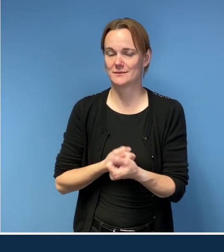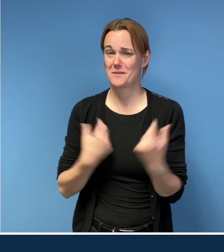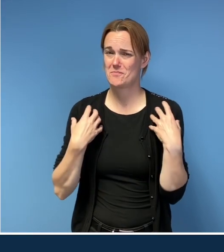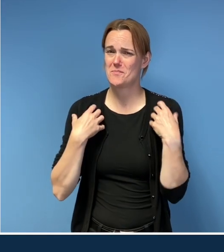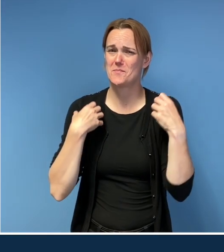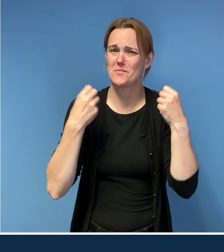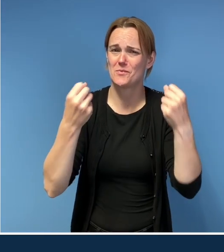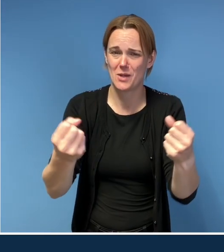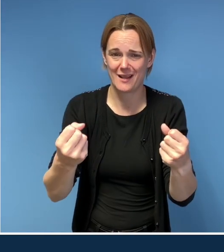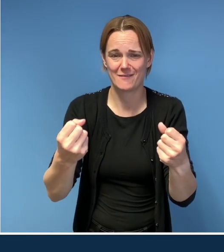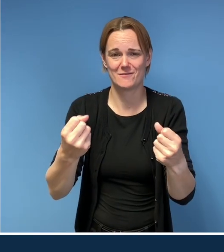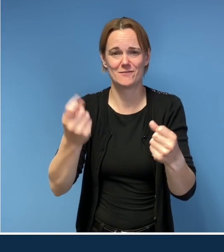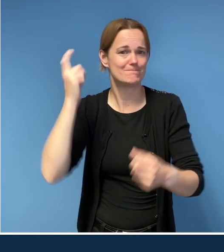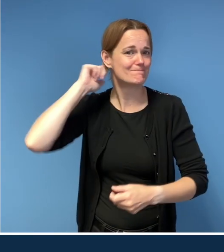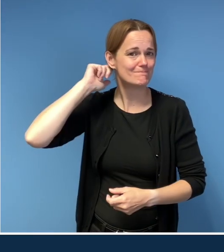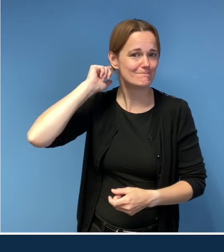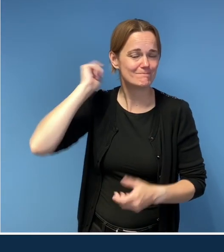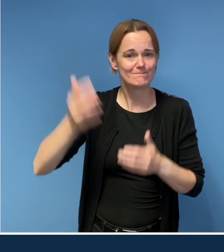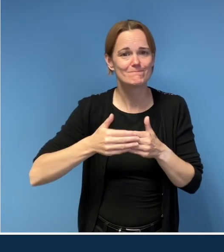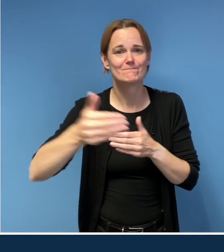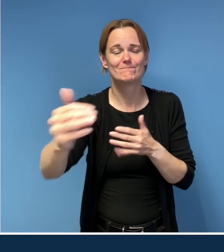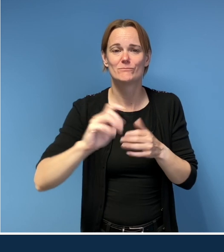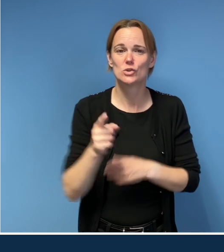you lead, and how you live.